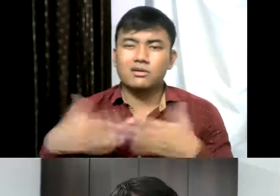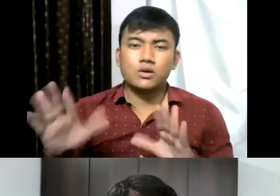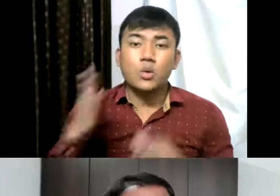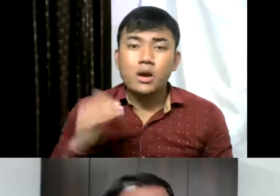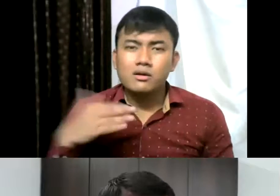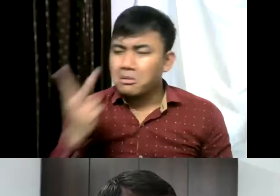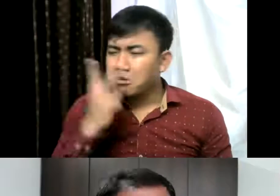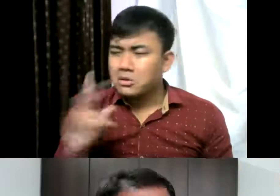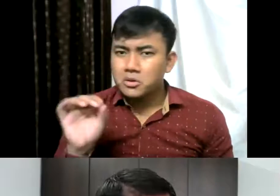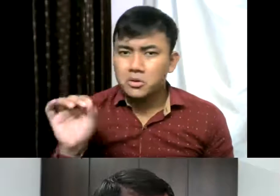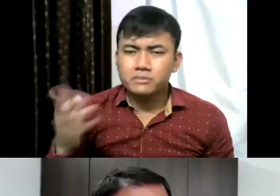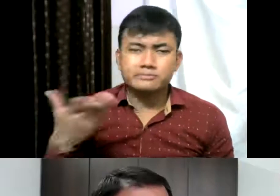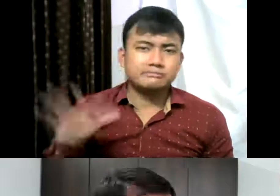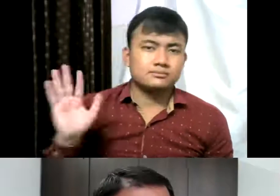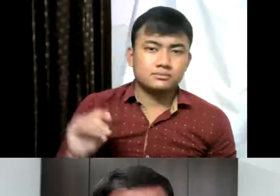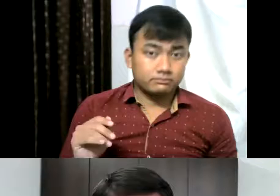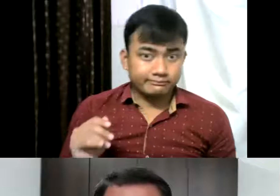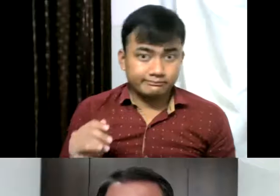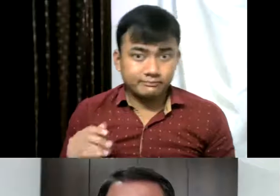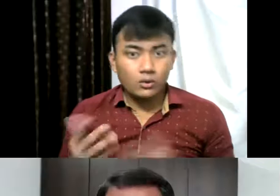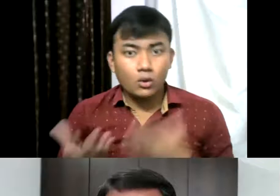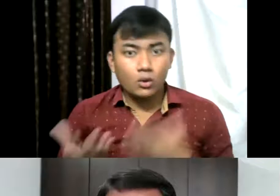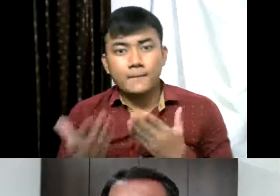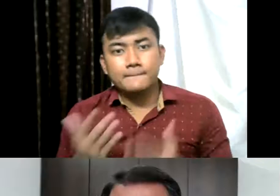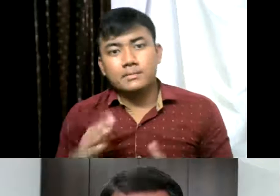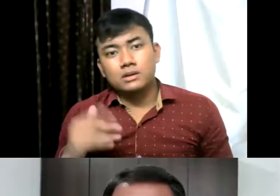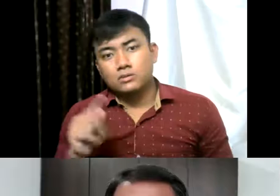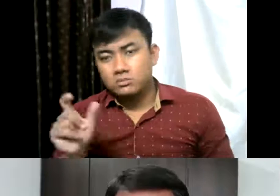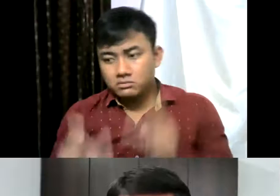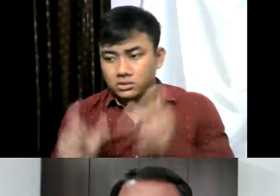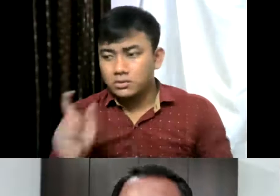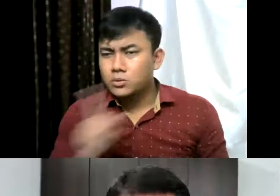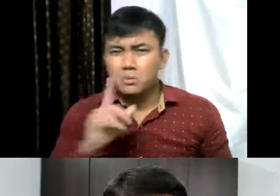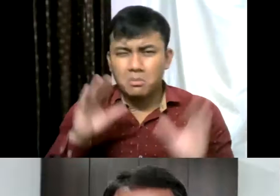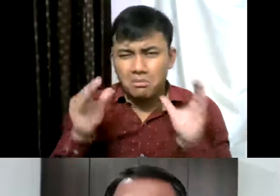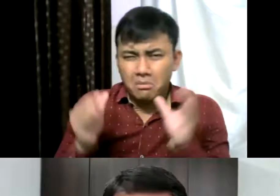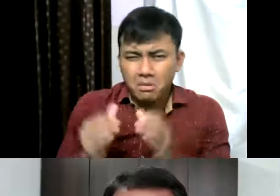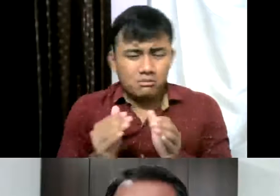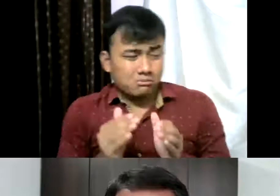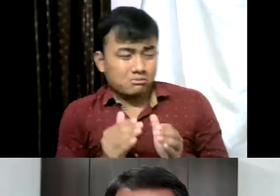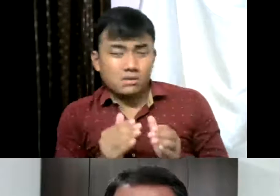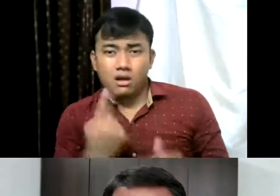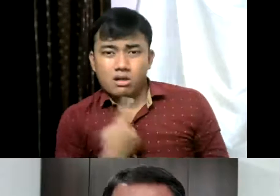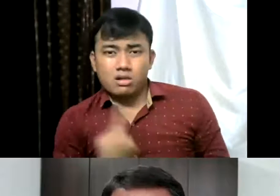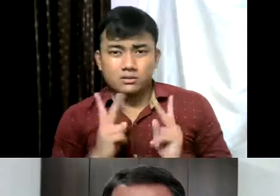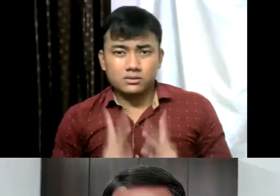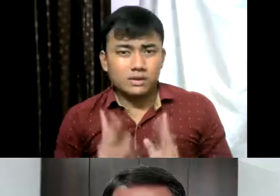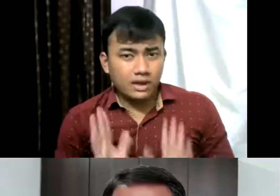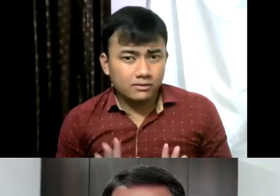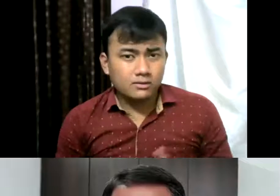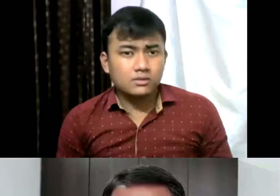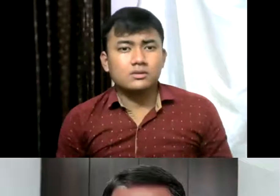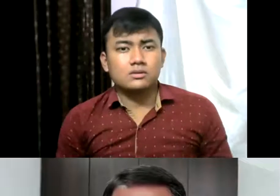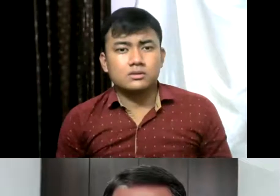as much, right? And that, or they are siloed into smaller spaces. Like, you know, I know like a lot